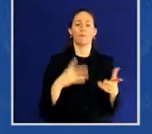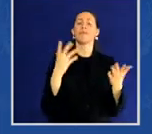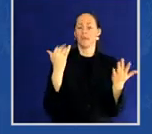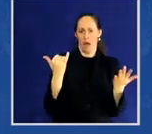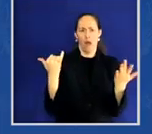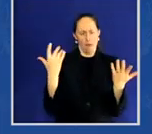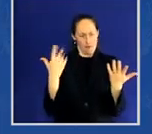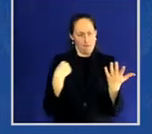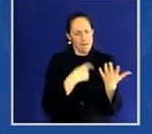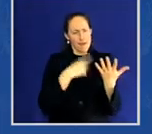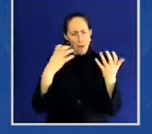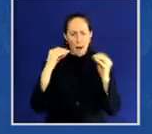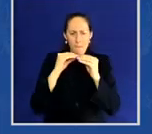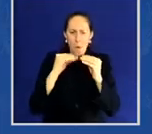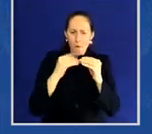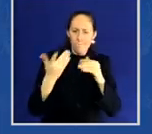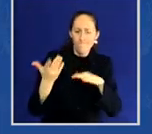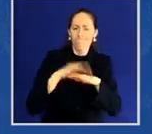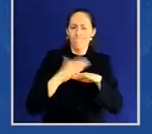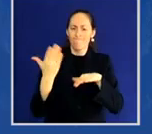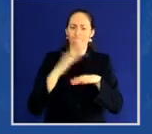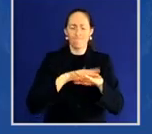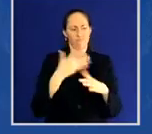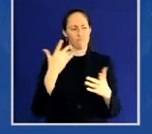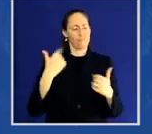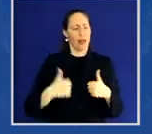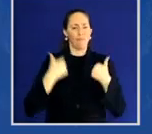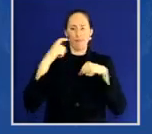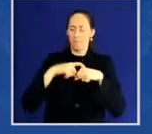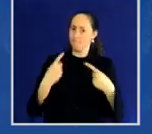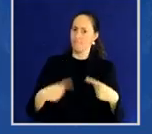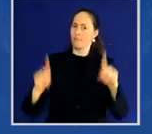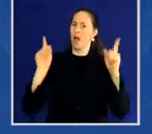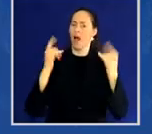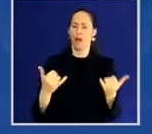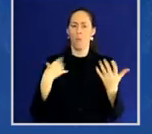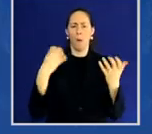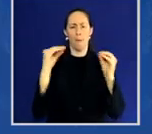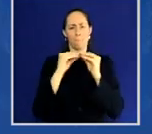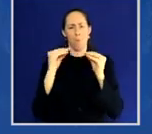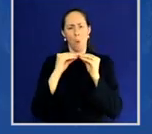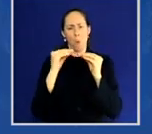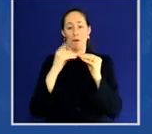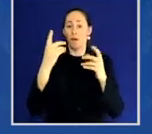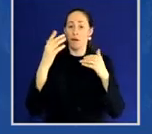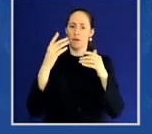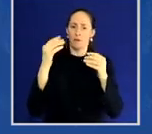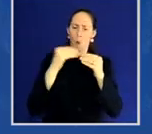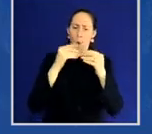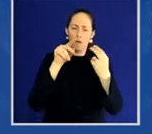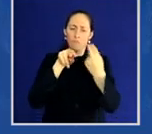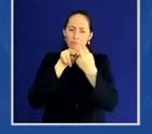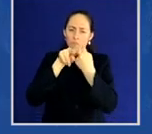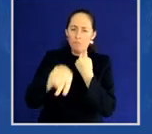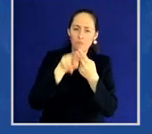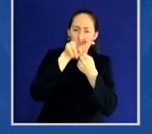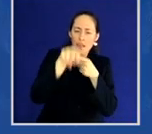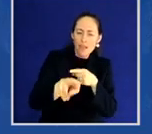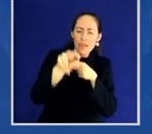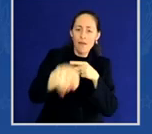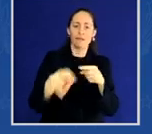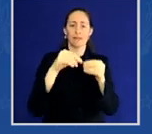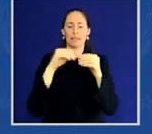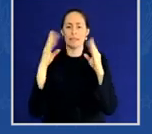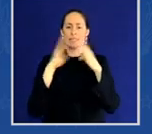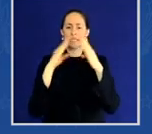position Amtrak and rail, and inner-city rail as well, in general, to play a central role in our transformation